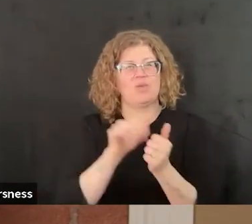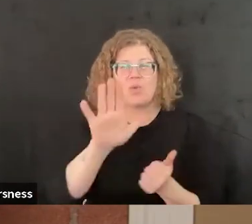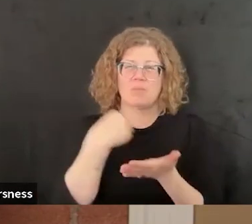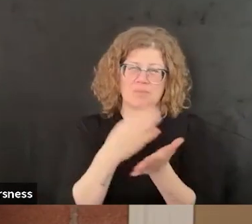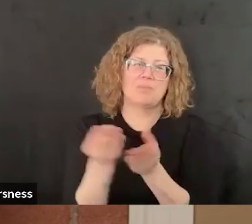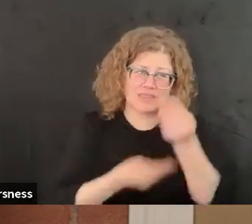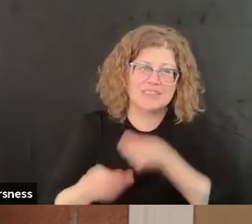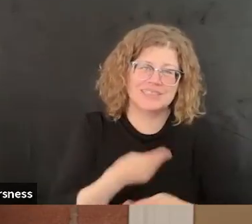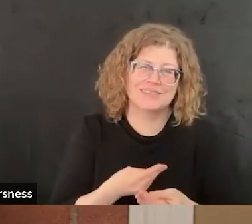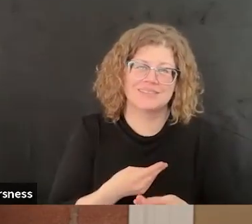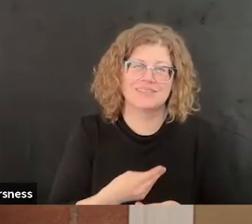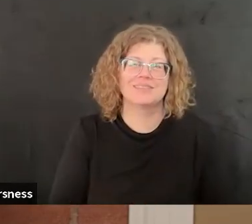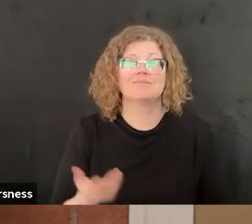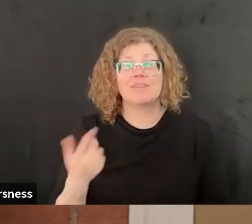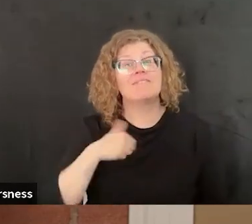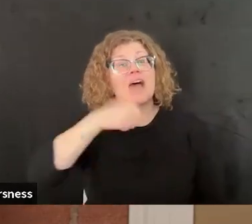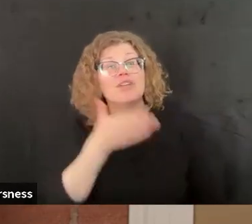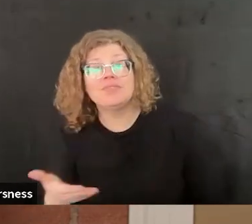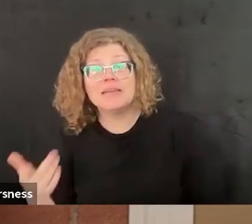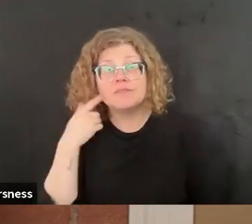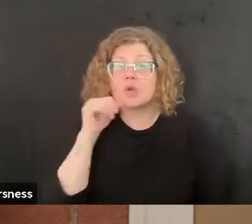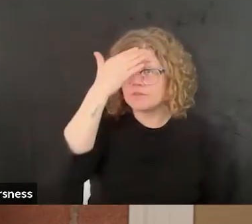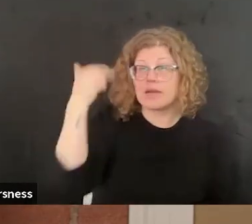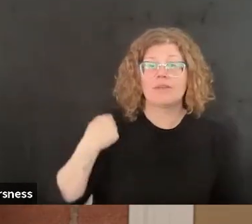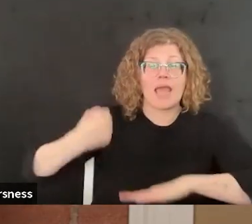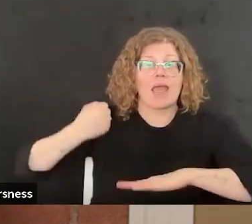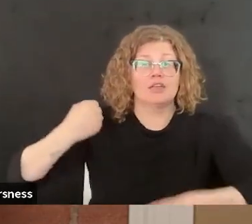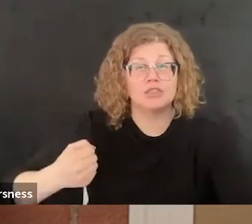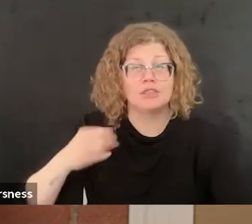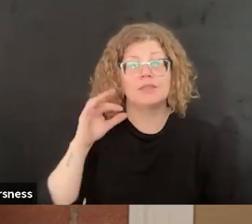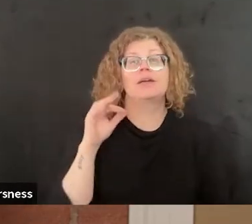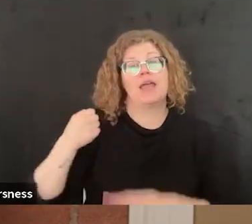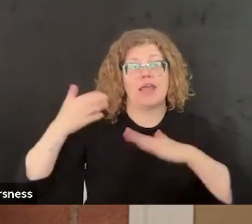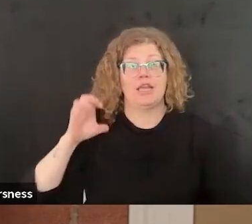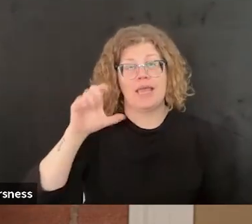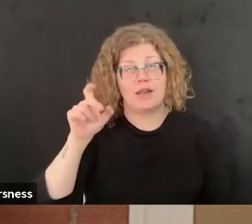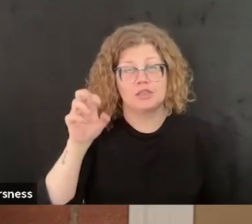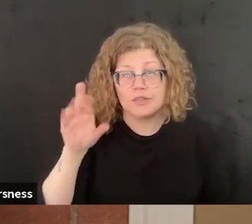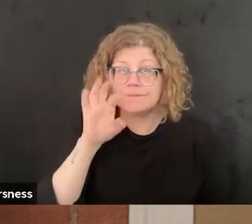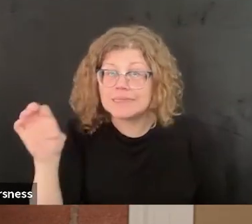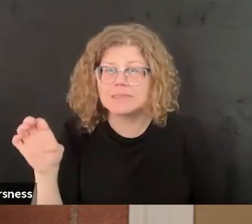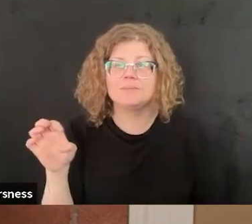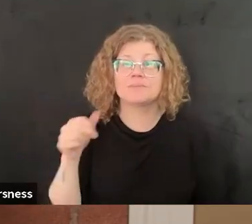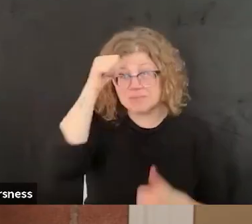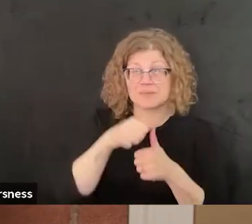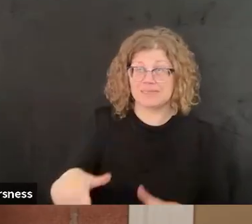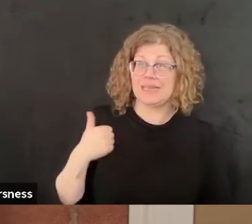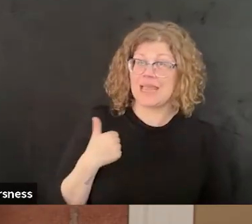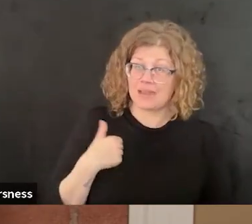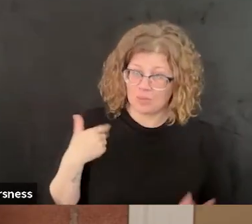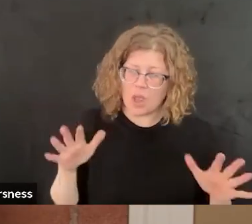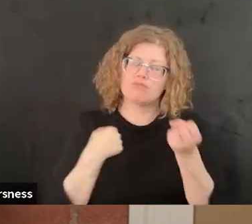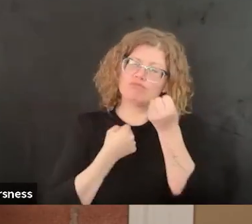for upfront in your budget. Another thing that often gets forgotten is elder fees. So we are working in a country